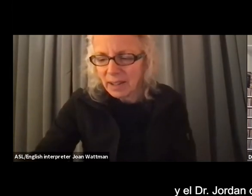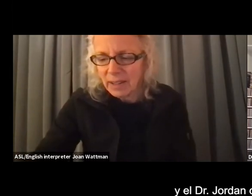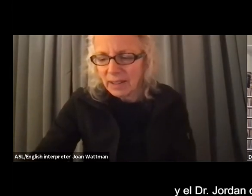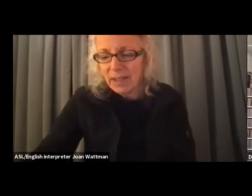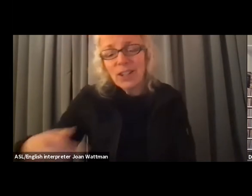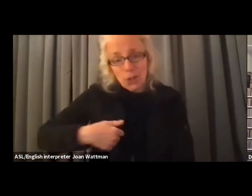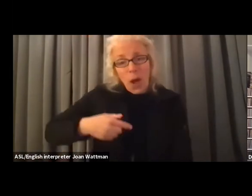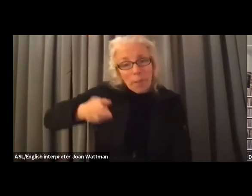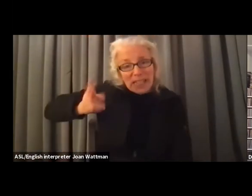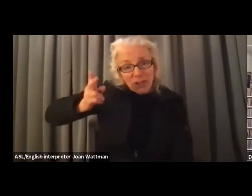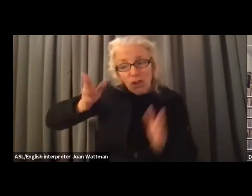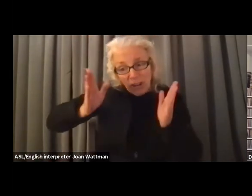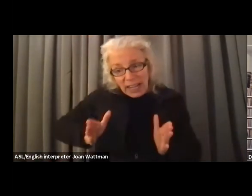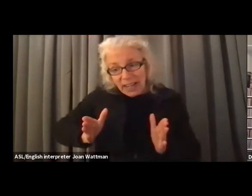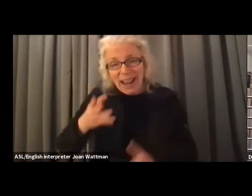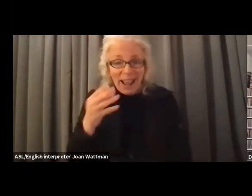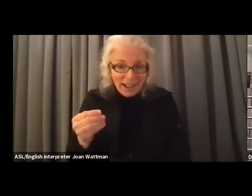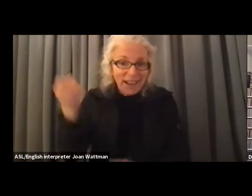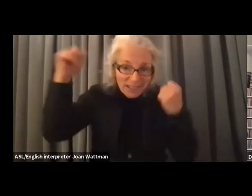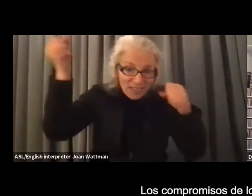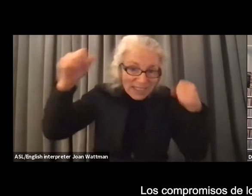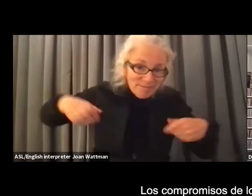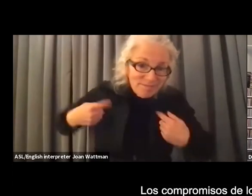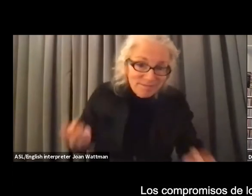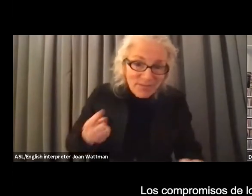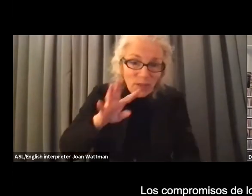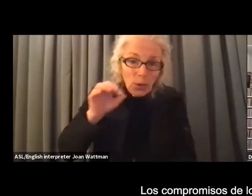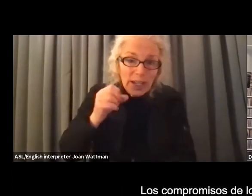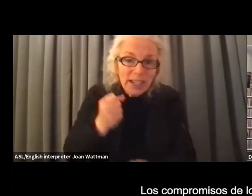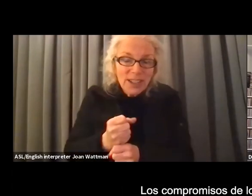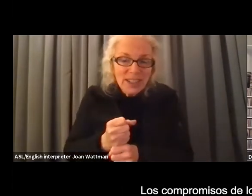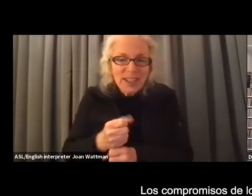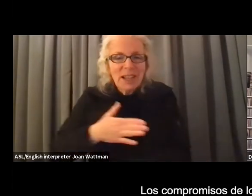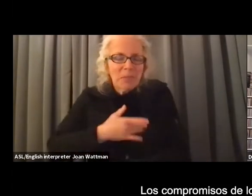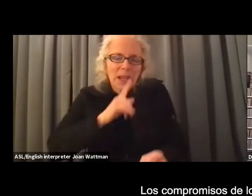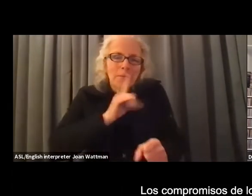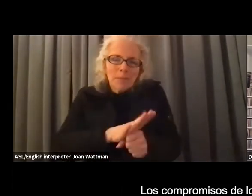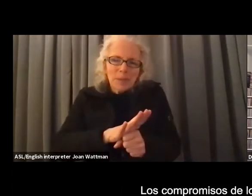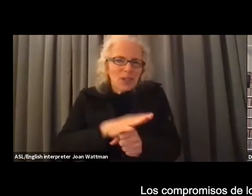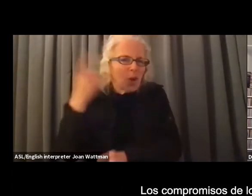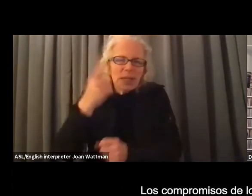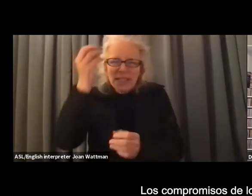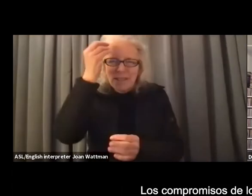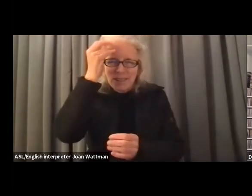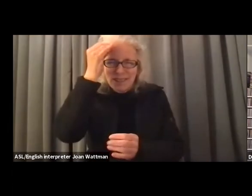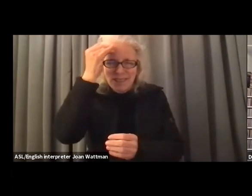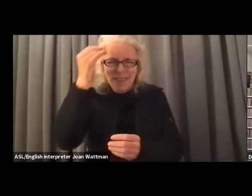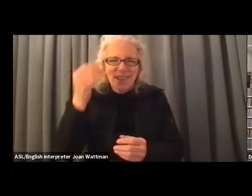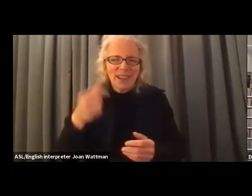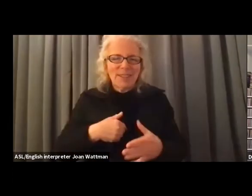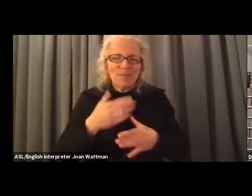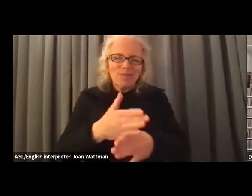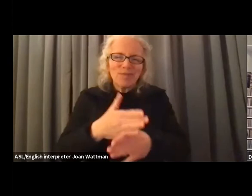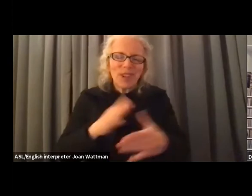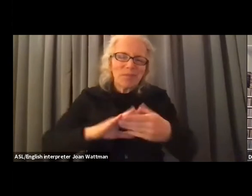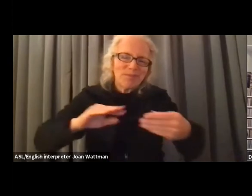an activist for over 40 years. So my activist commitments are very much in the forefront of my mind as I share my